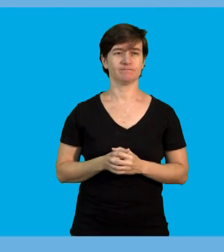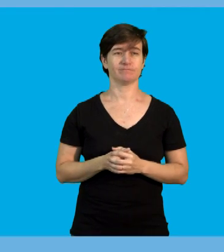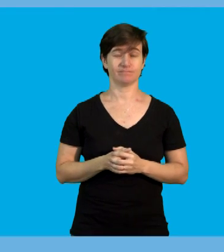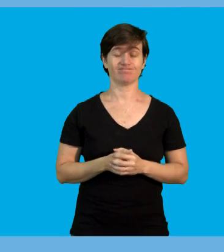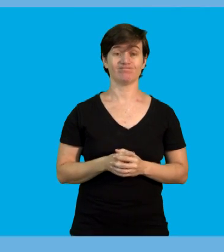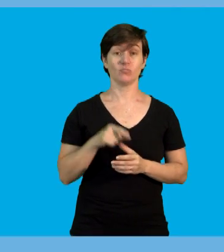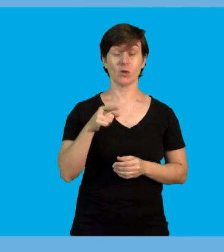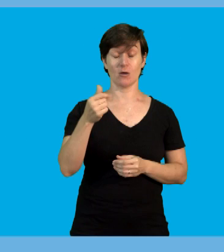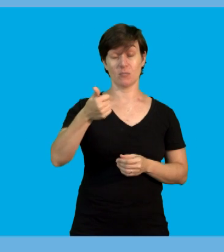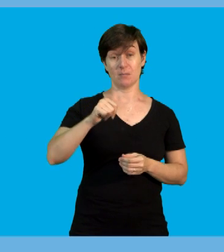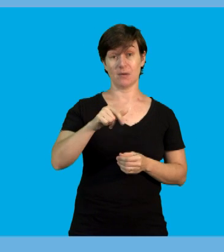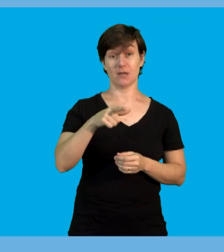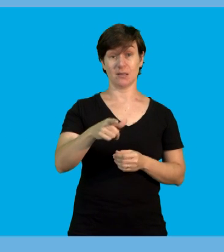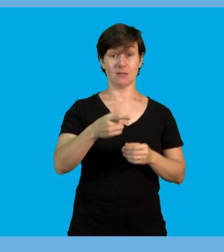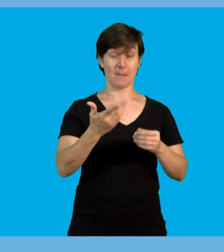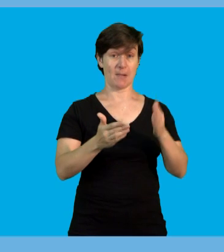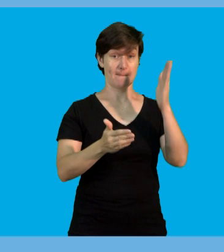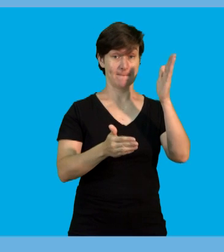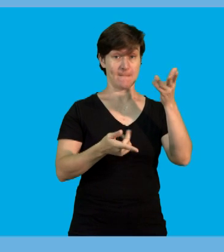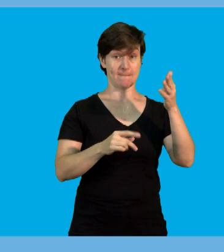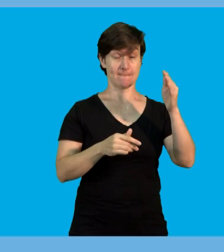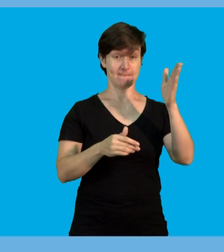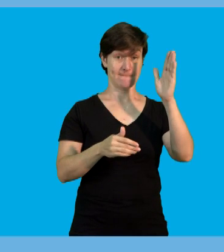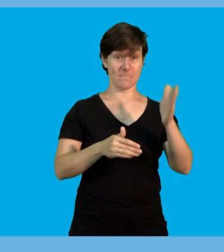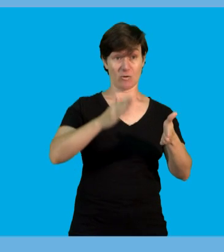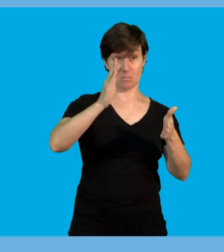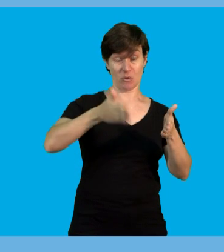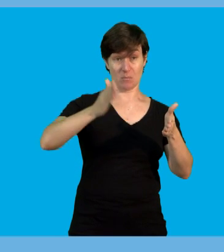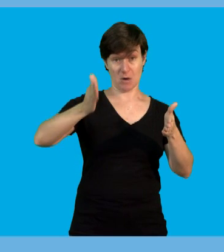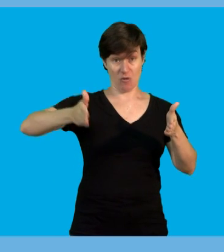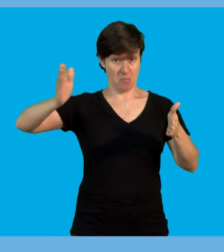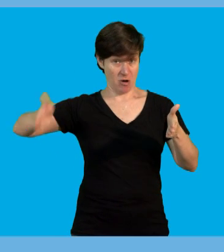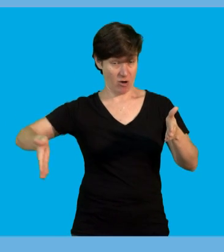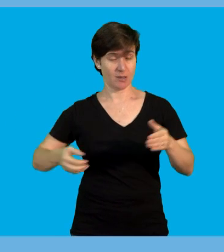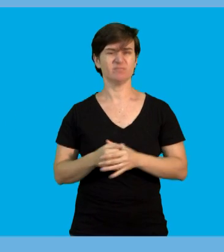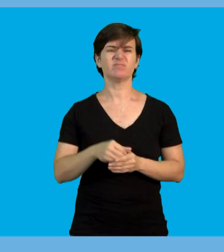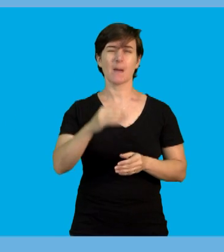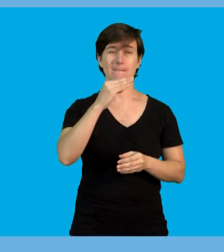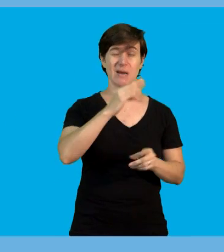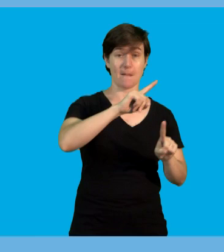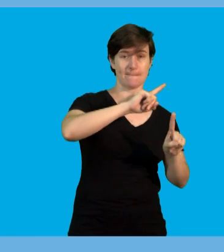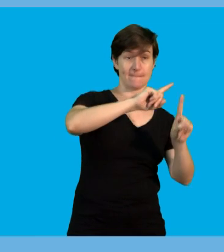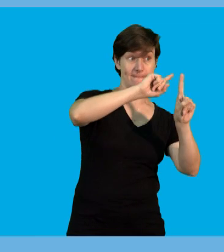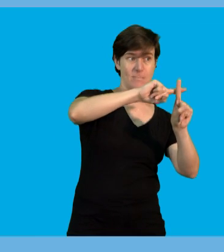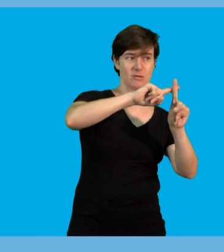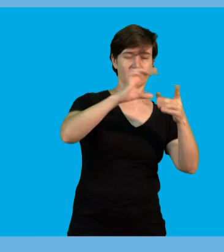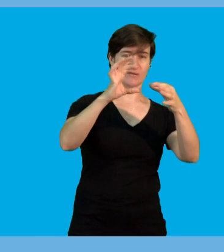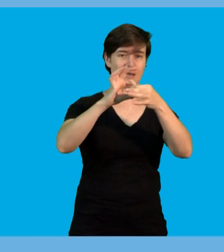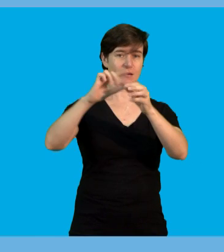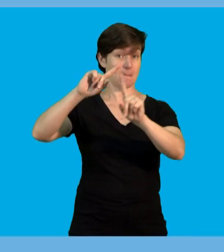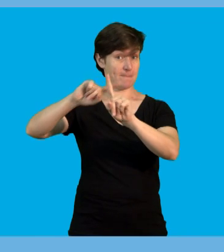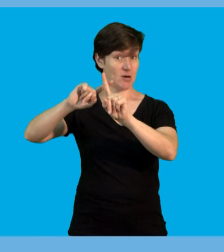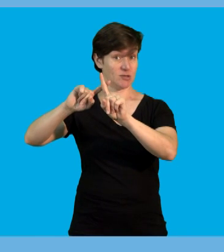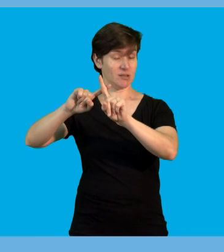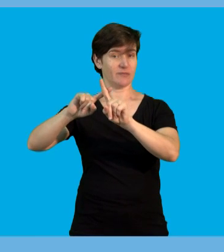in parallel is different from the cells in series. Now in parallel, we have that a positive pole is connected to another positive